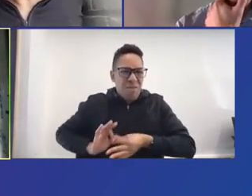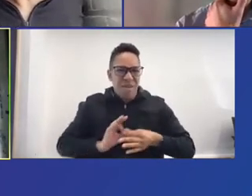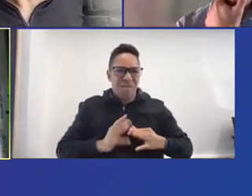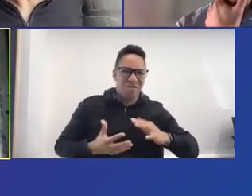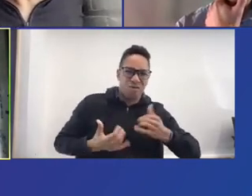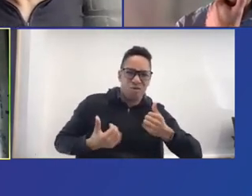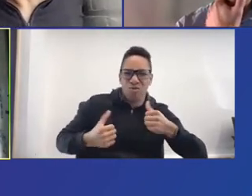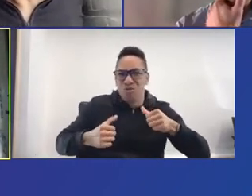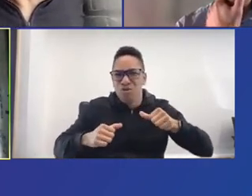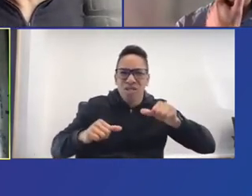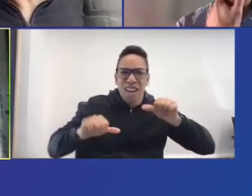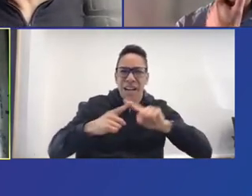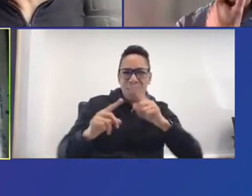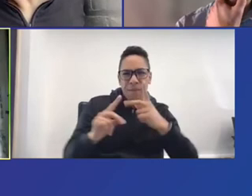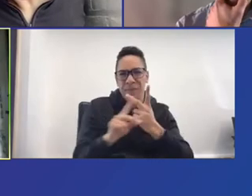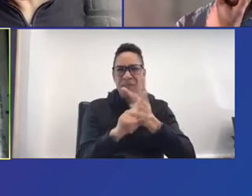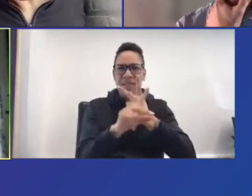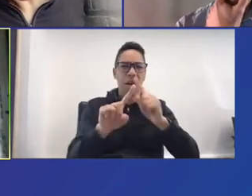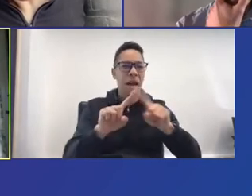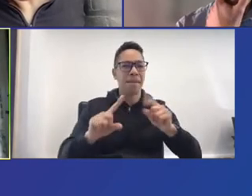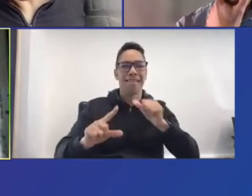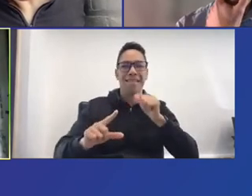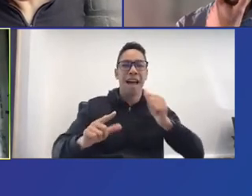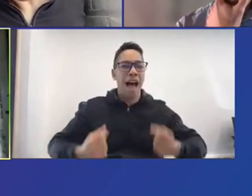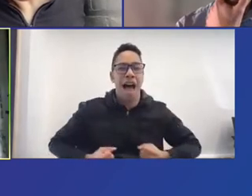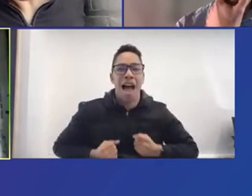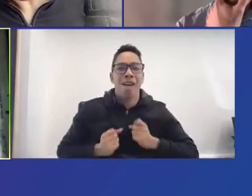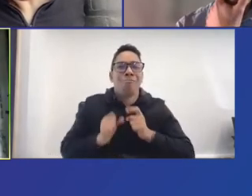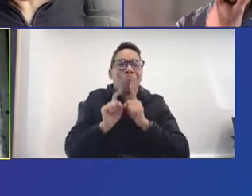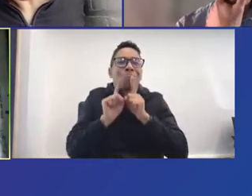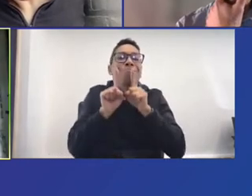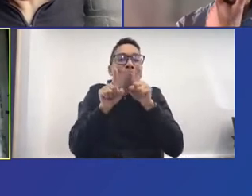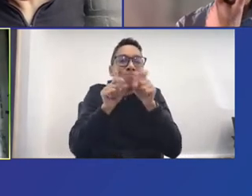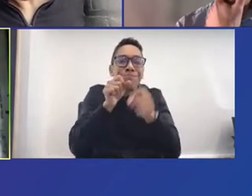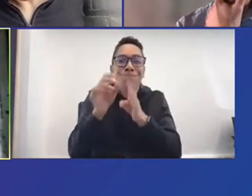And it's not coming through this mouth